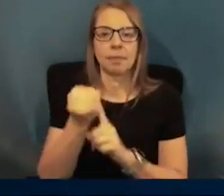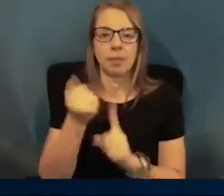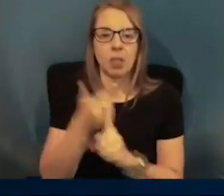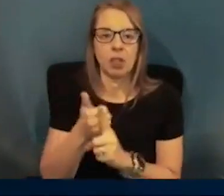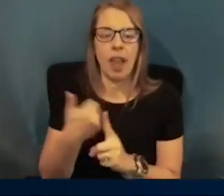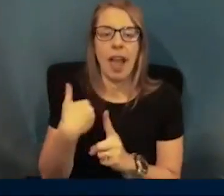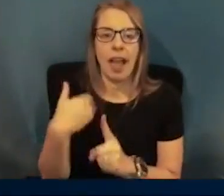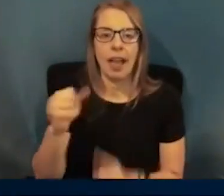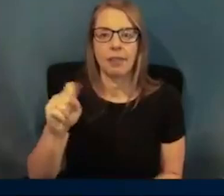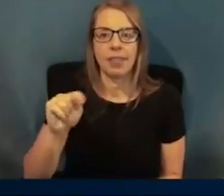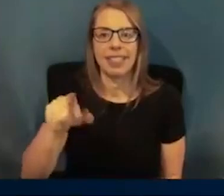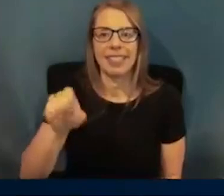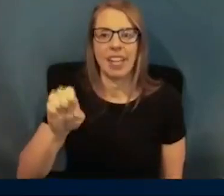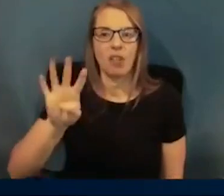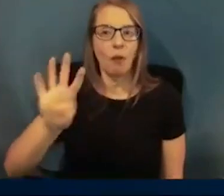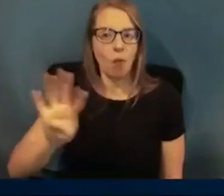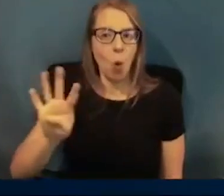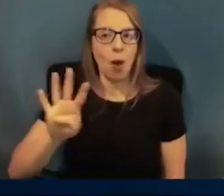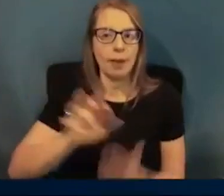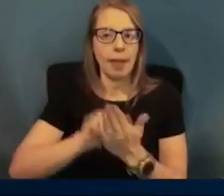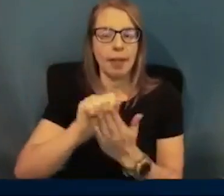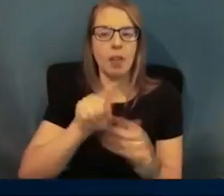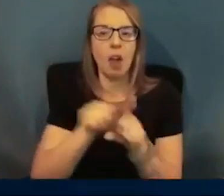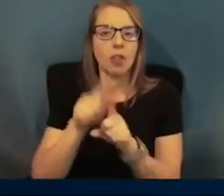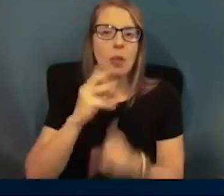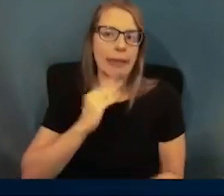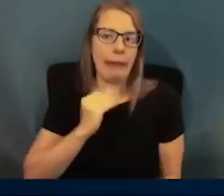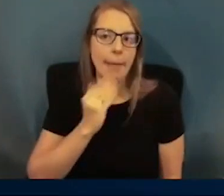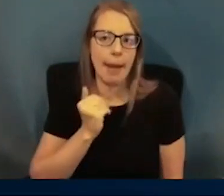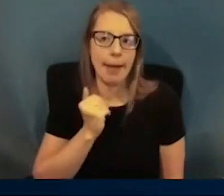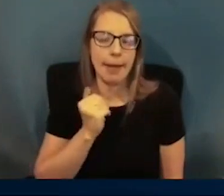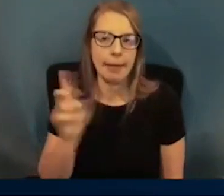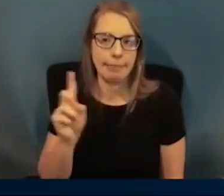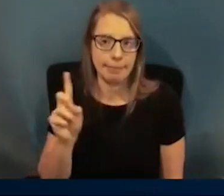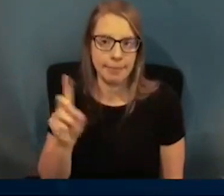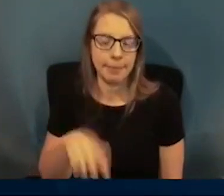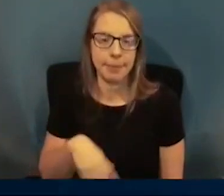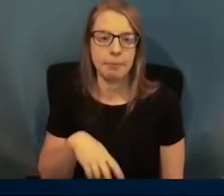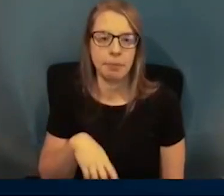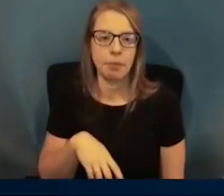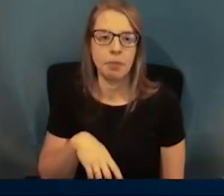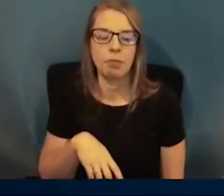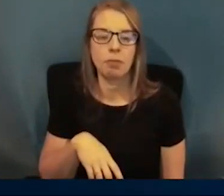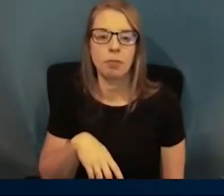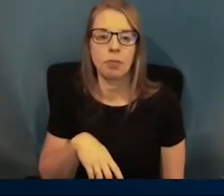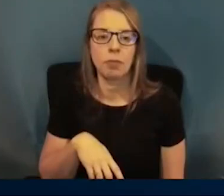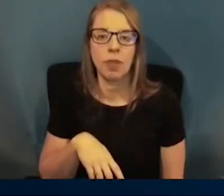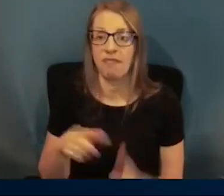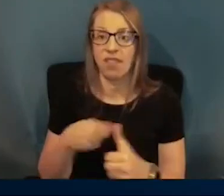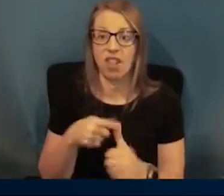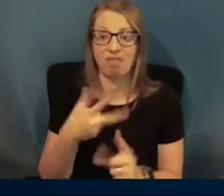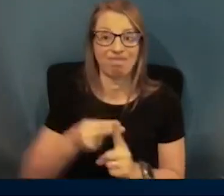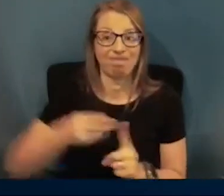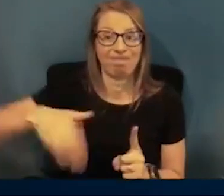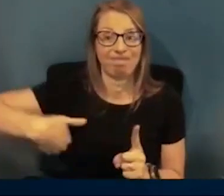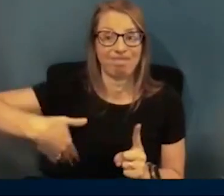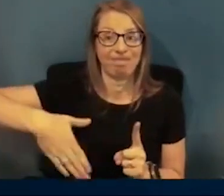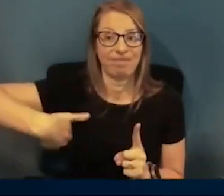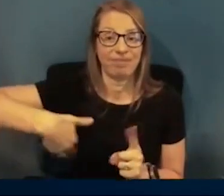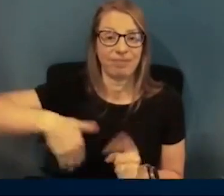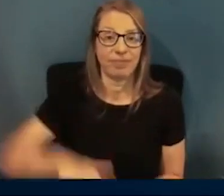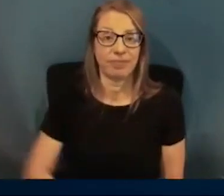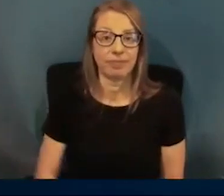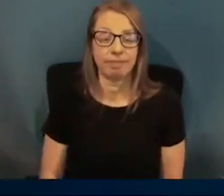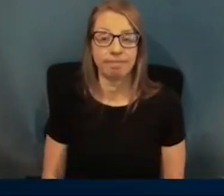4 cancer, and she's diabetic, and she has not had the first dose of vaccine. If